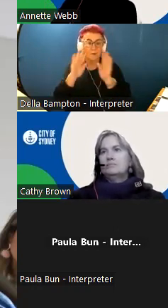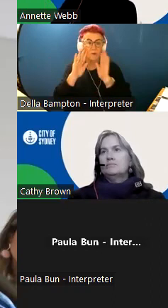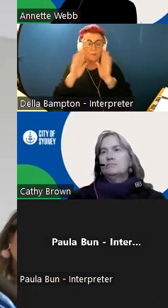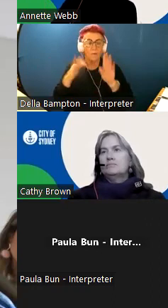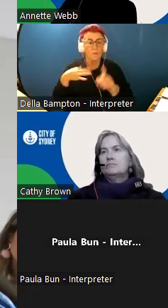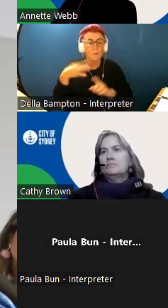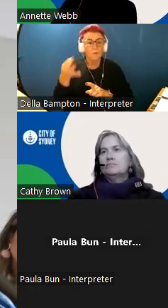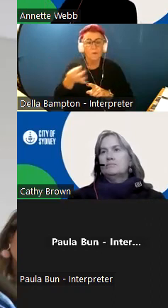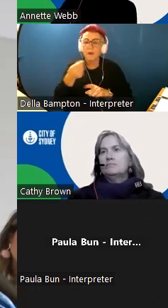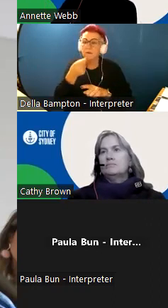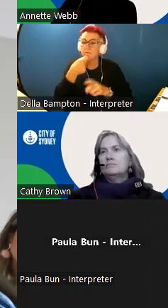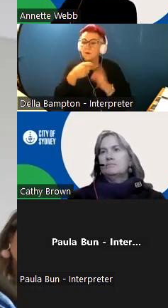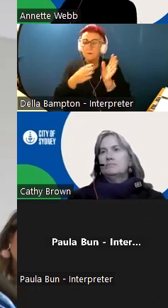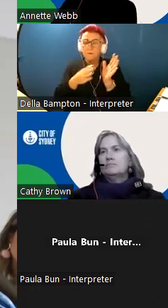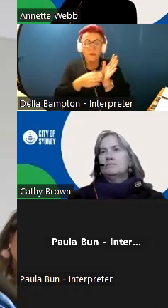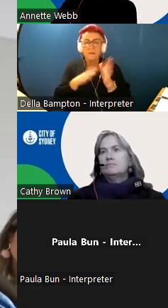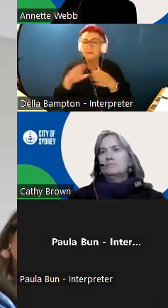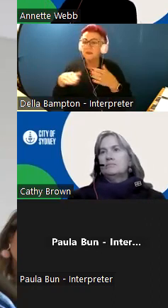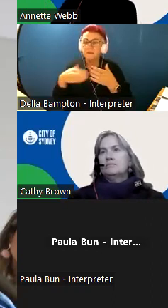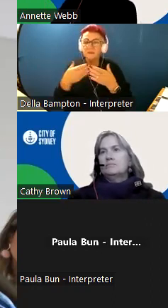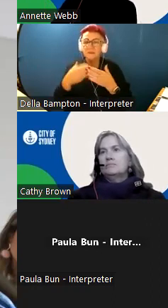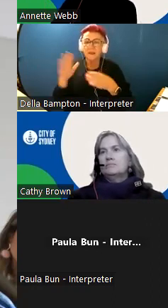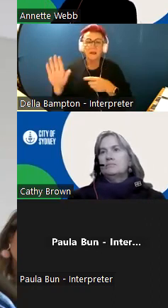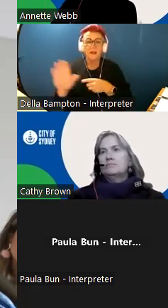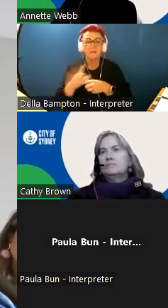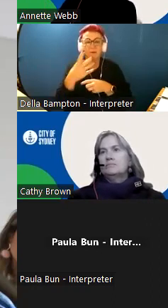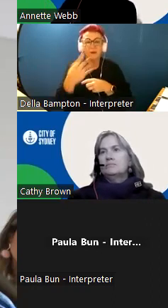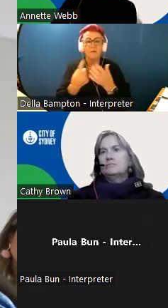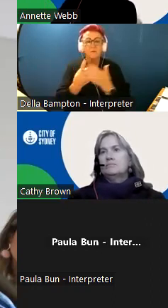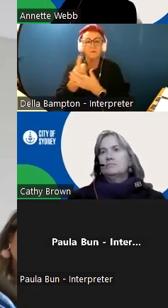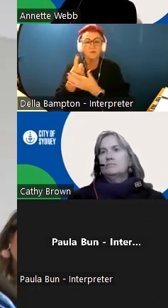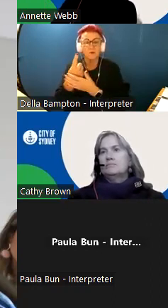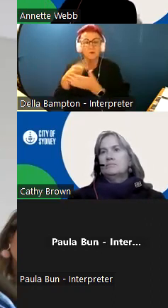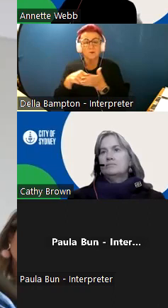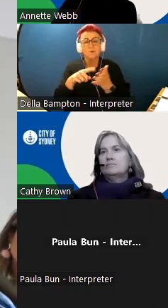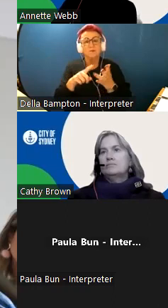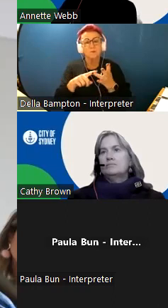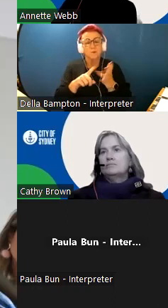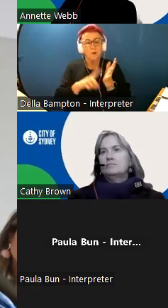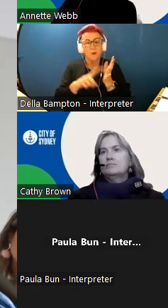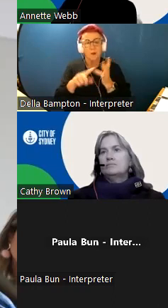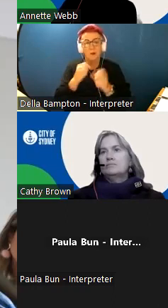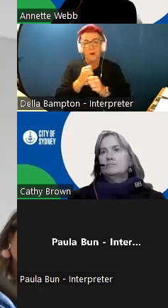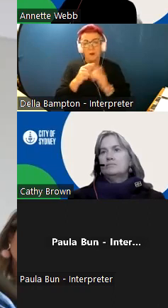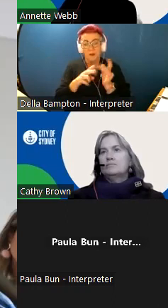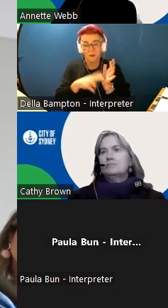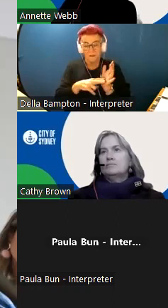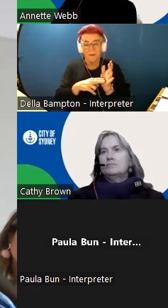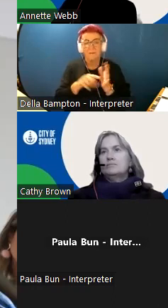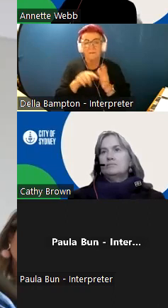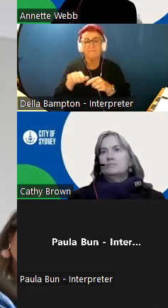minutes till we everyone gets a chance to log in, and then we'll get started.